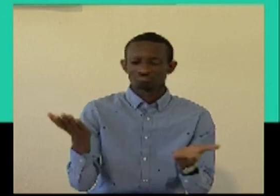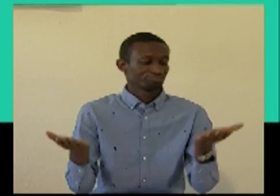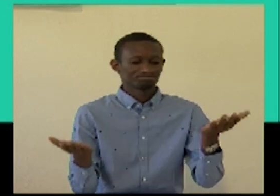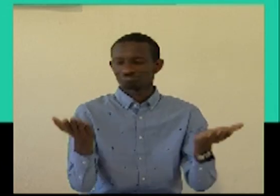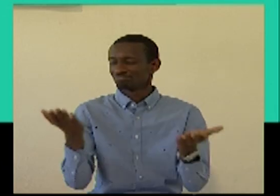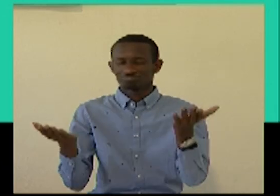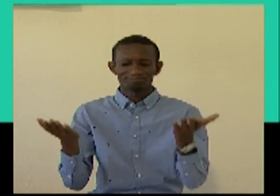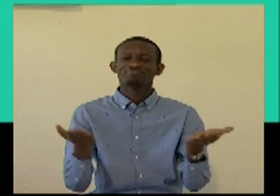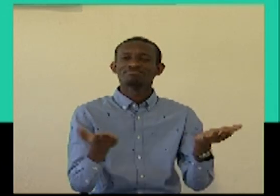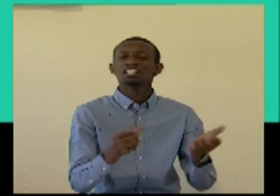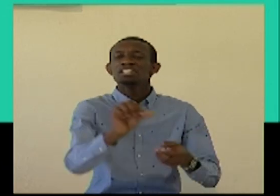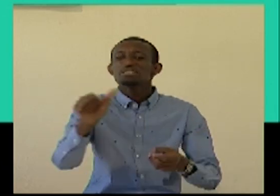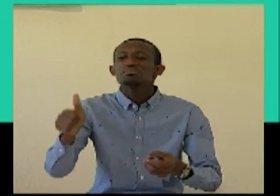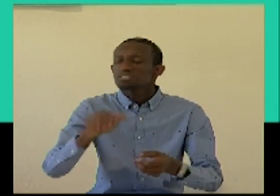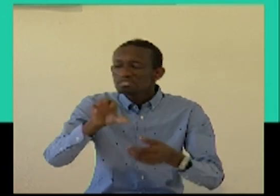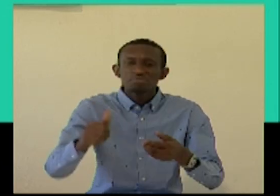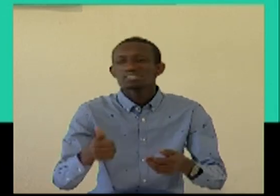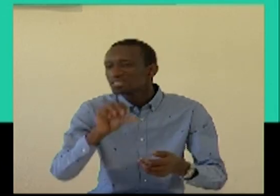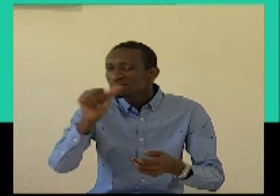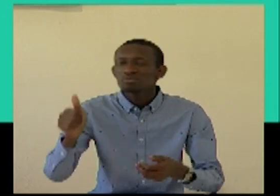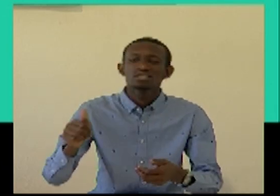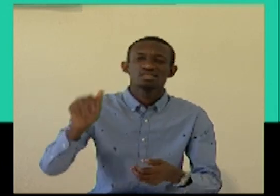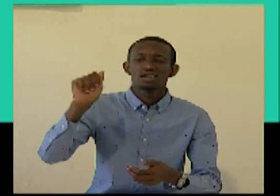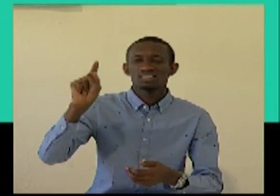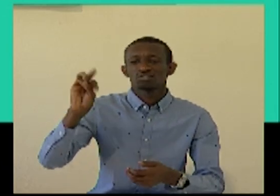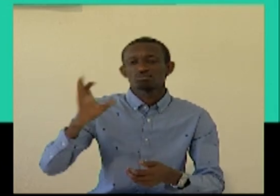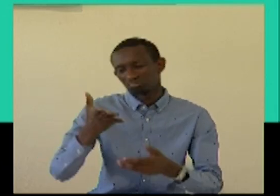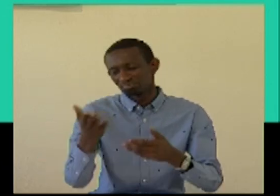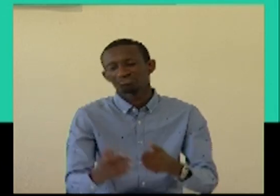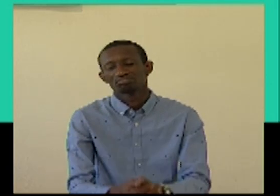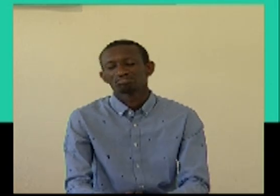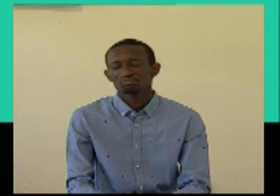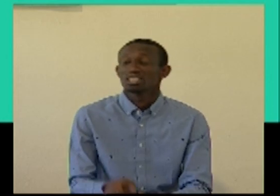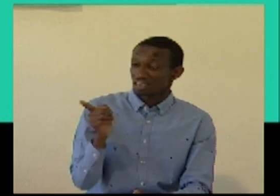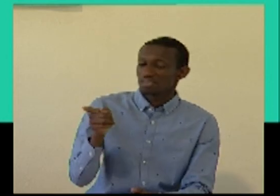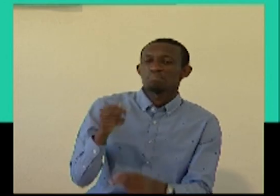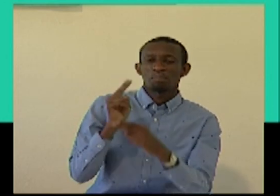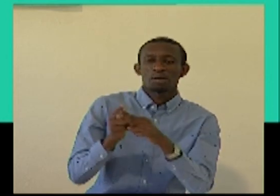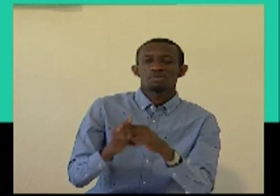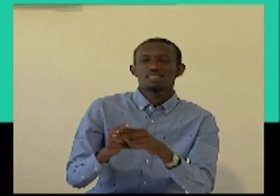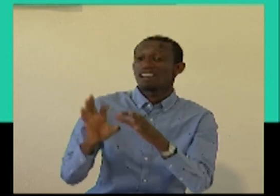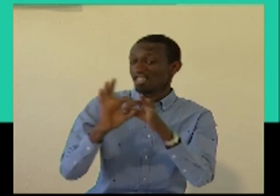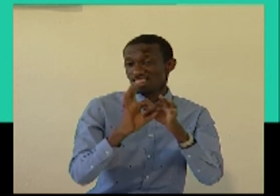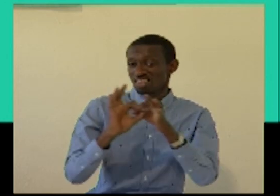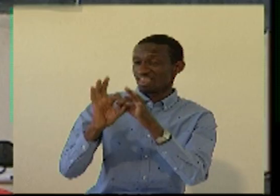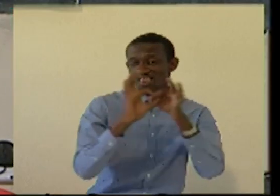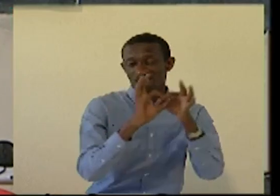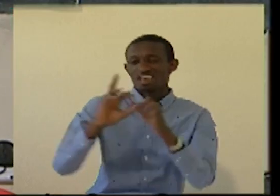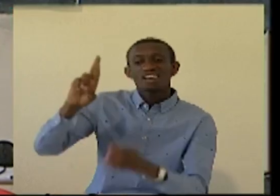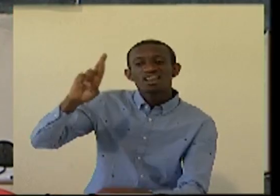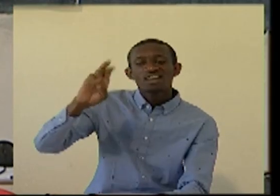particles simply by comparing. So that is the reason why you call it relative. It is relative to that mass